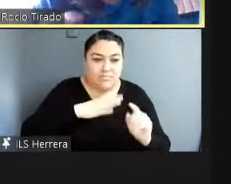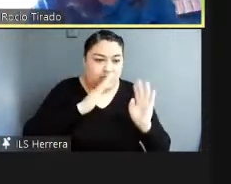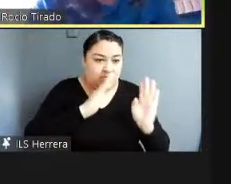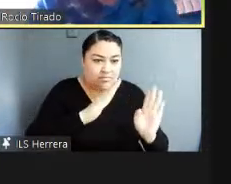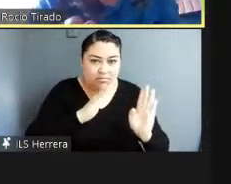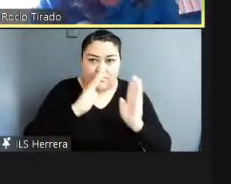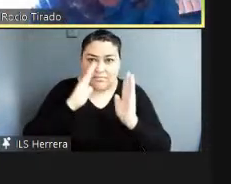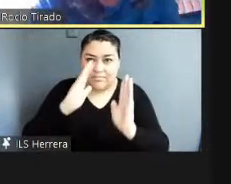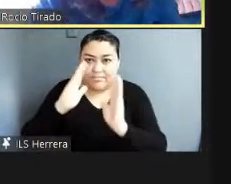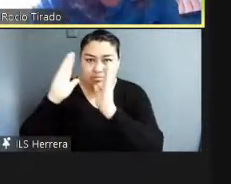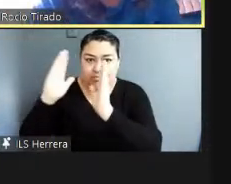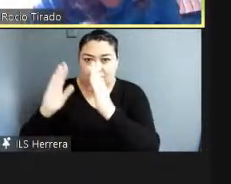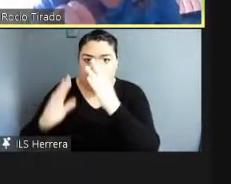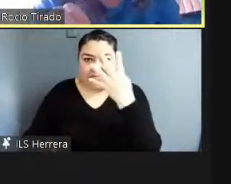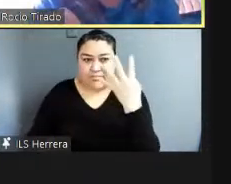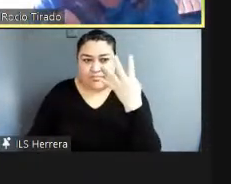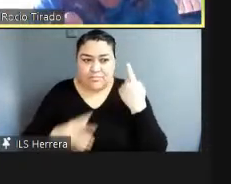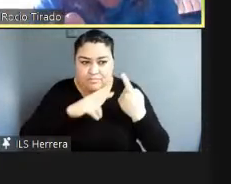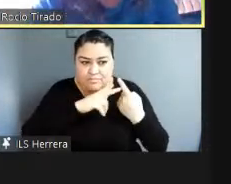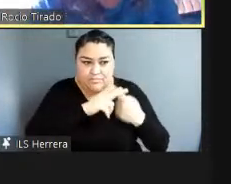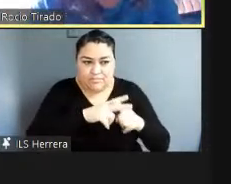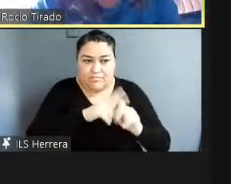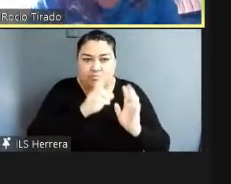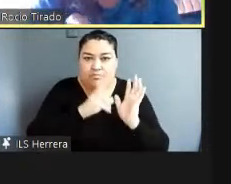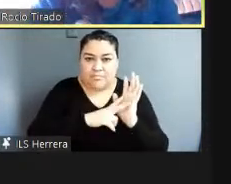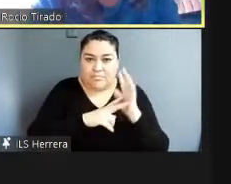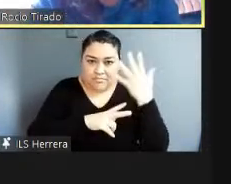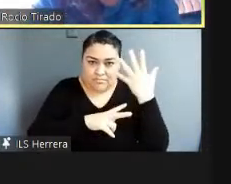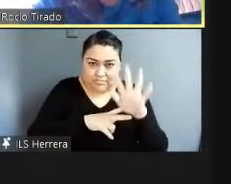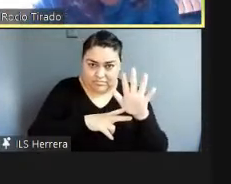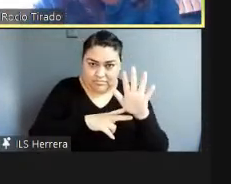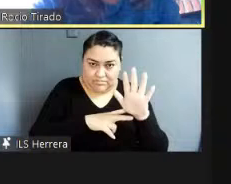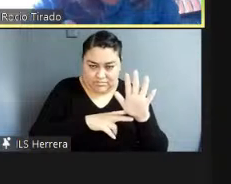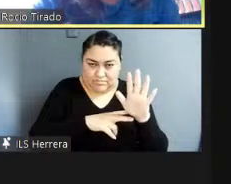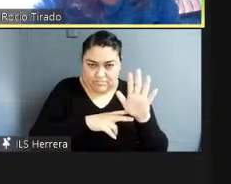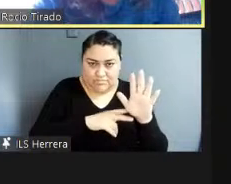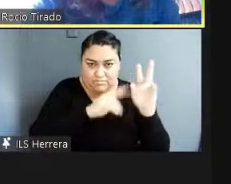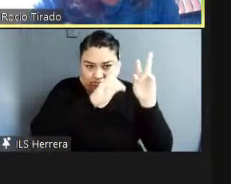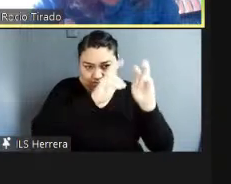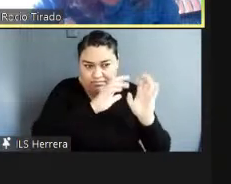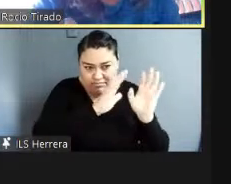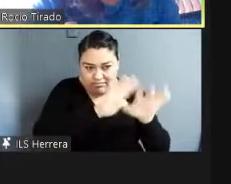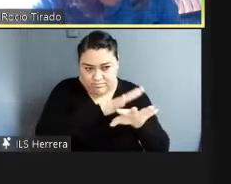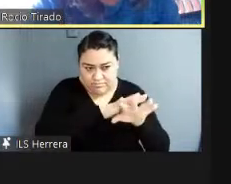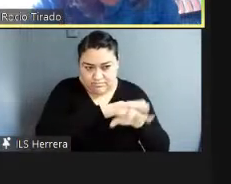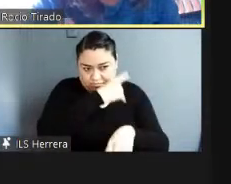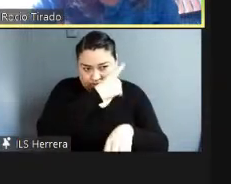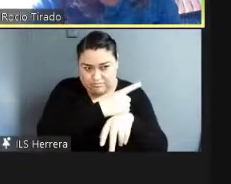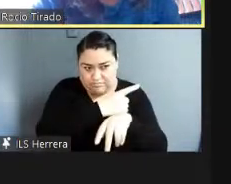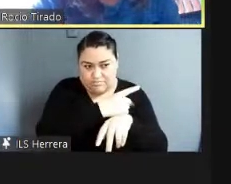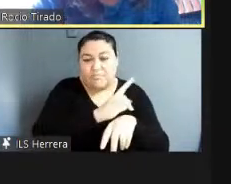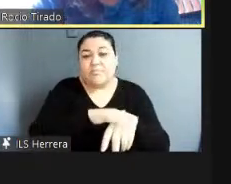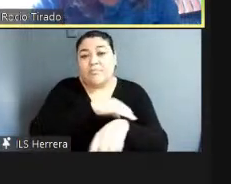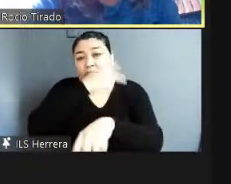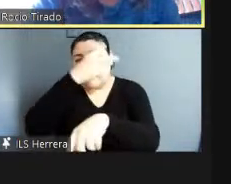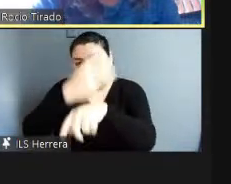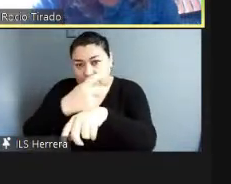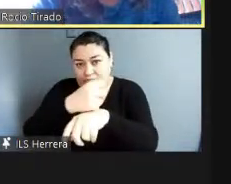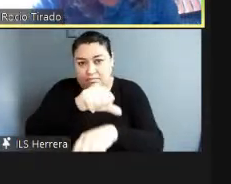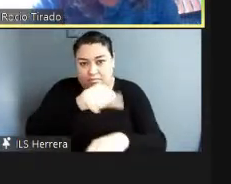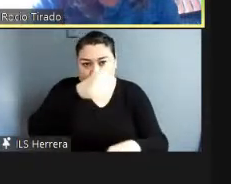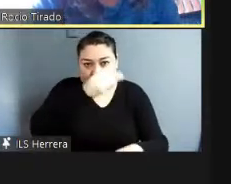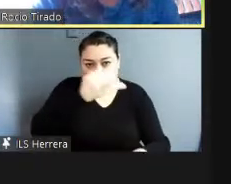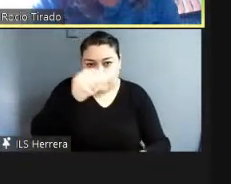have 2 large approaches, starting with 2010 with a competency-based curriculum,